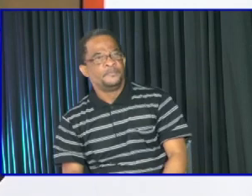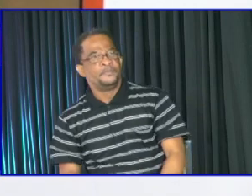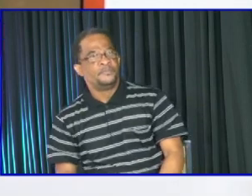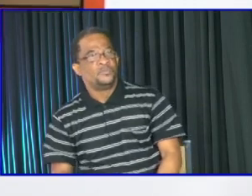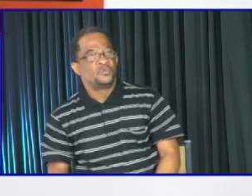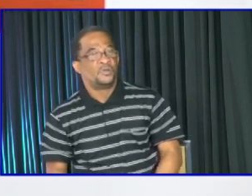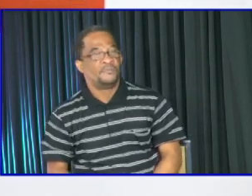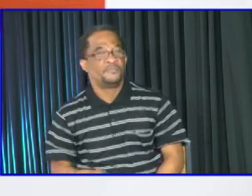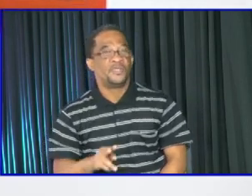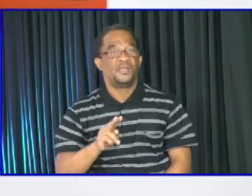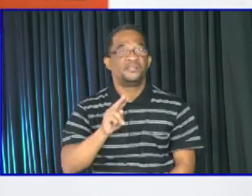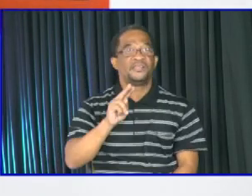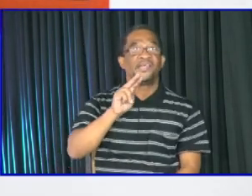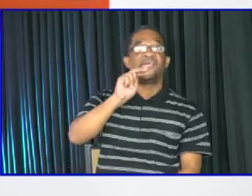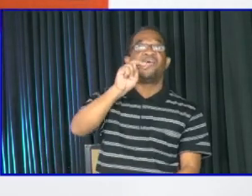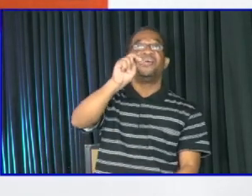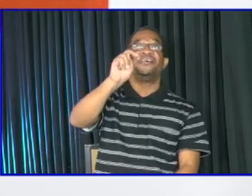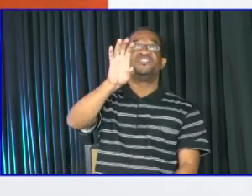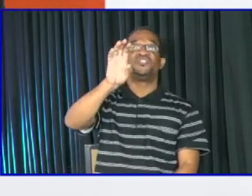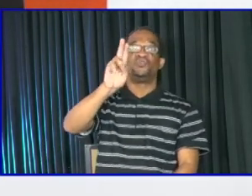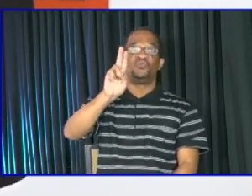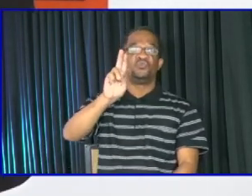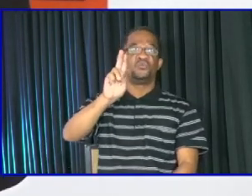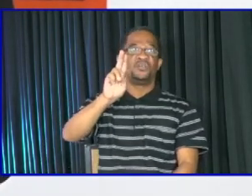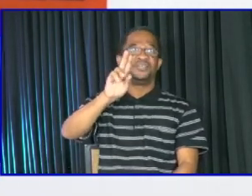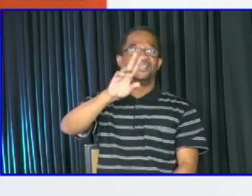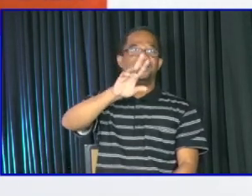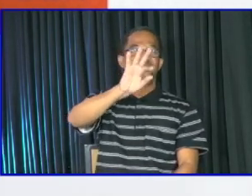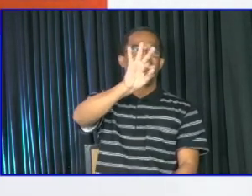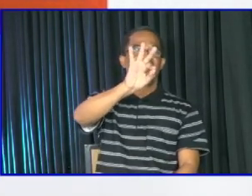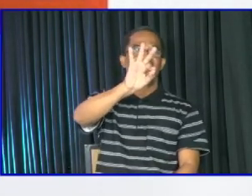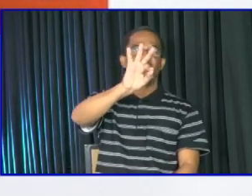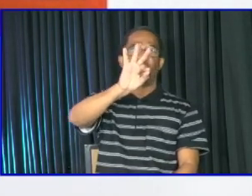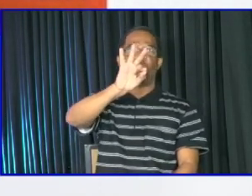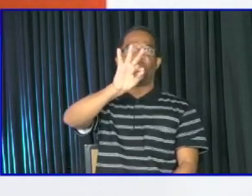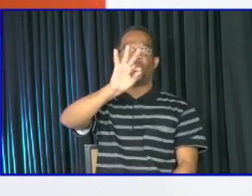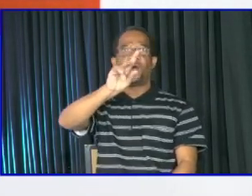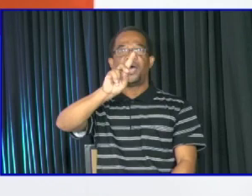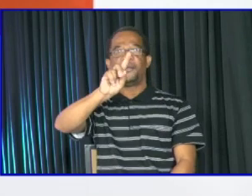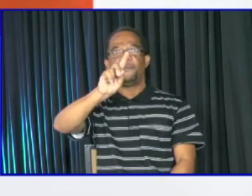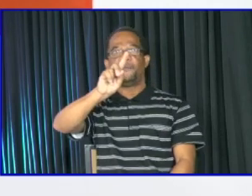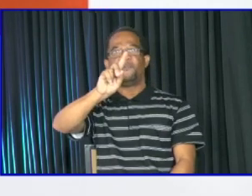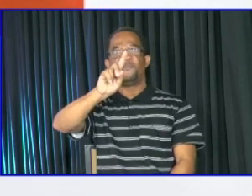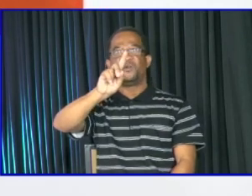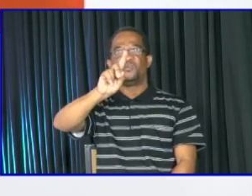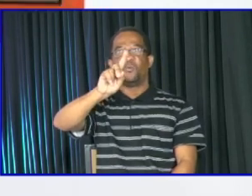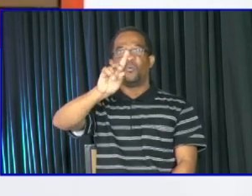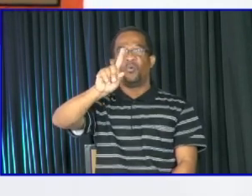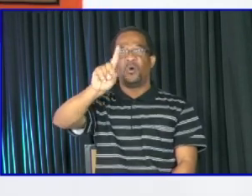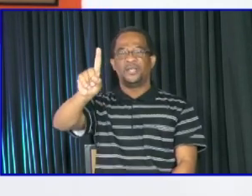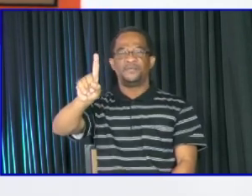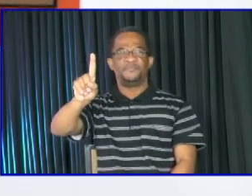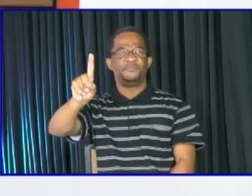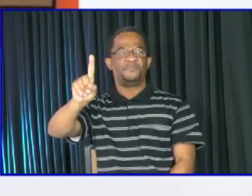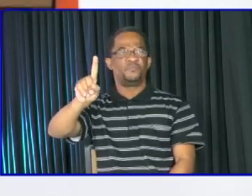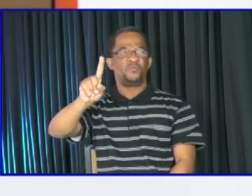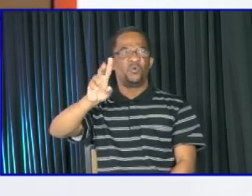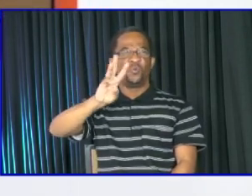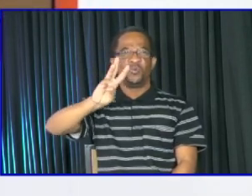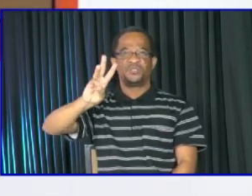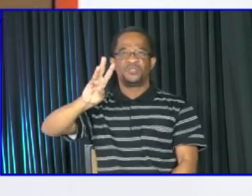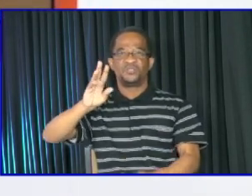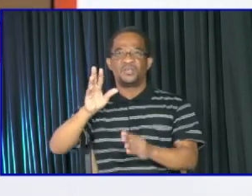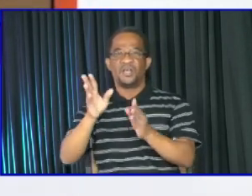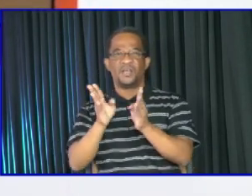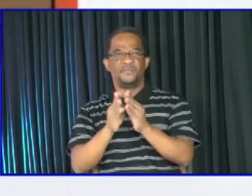Northern Caribbean University's flagship radio station, 91.1, 91.3, and 91.5. West Jamaica